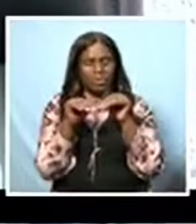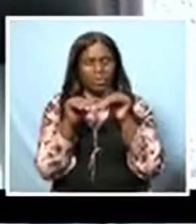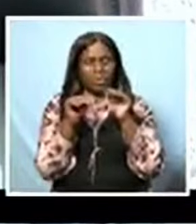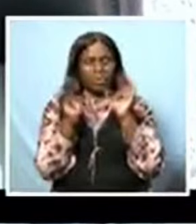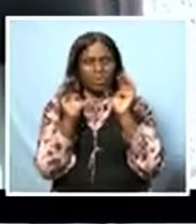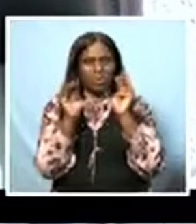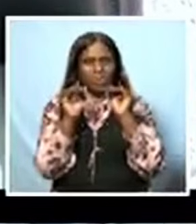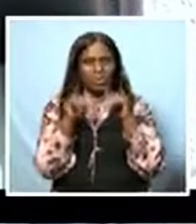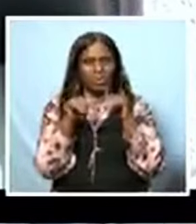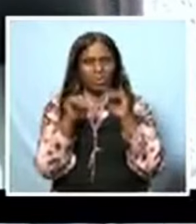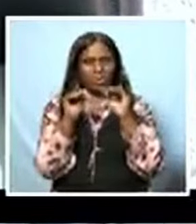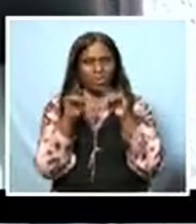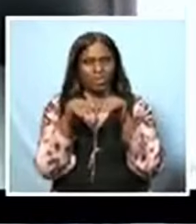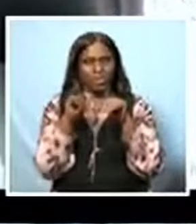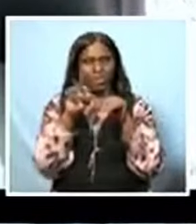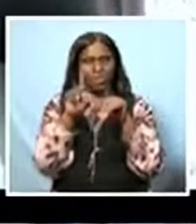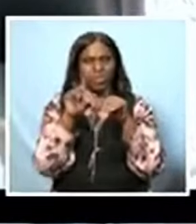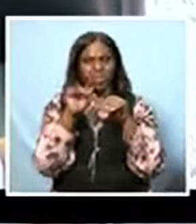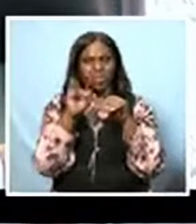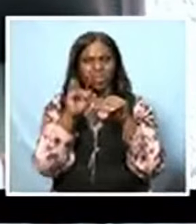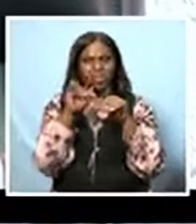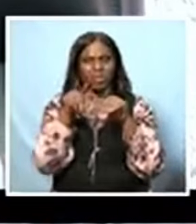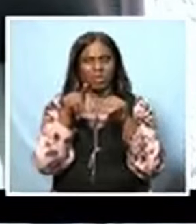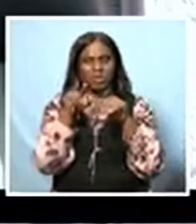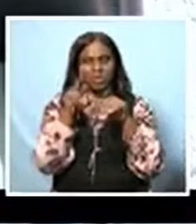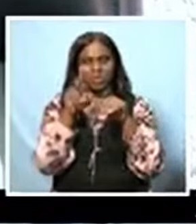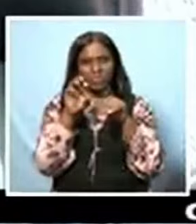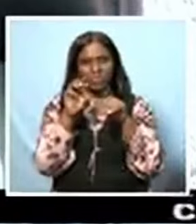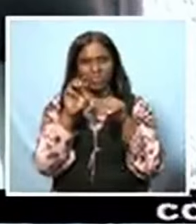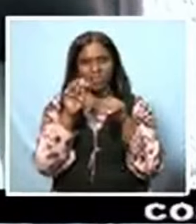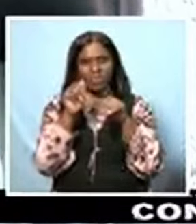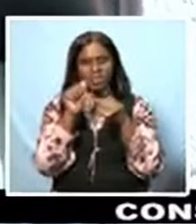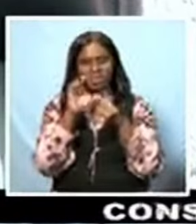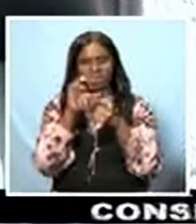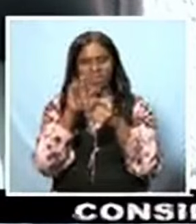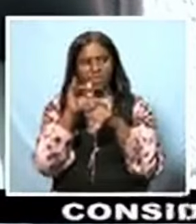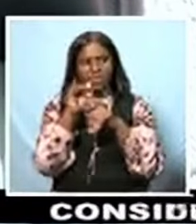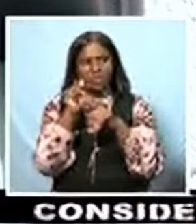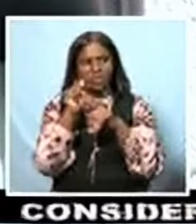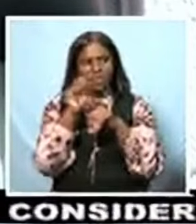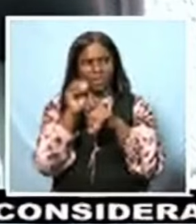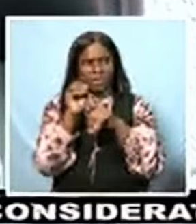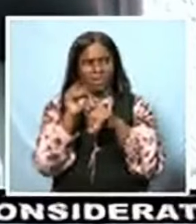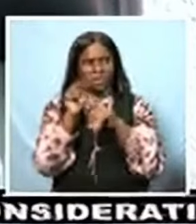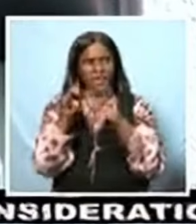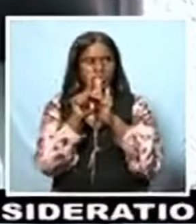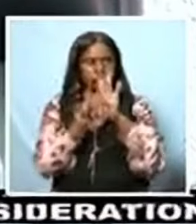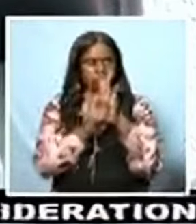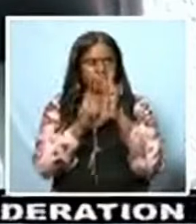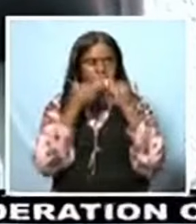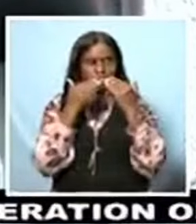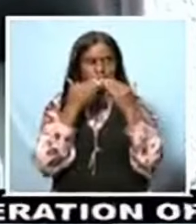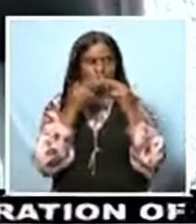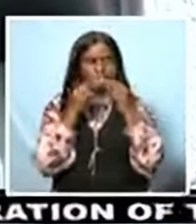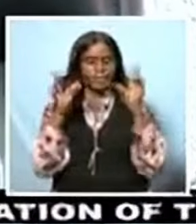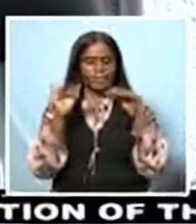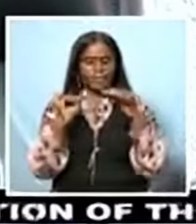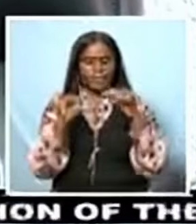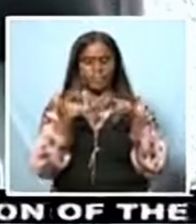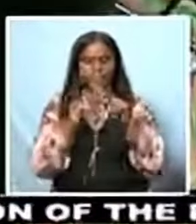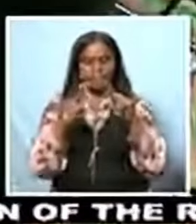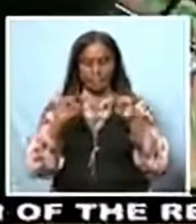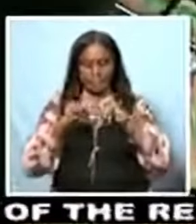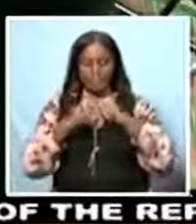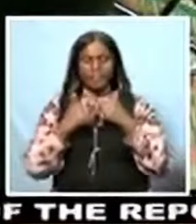depreciation policy. Yes. Maybe you can yes, DF. Yeah. Thank you very much, Chair. Yes, Chair, indeed we